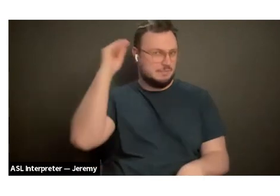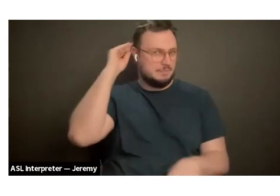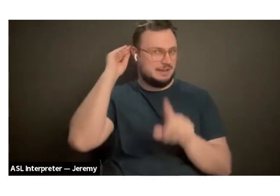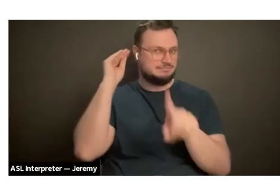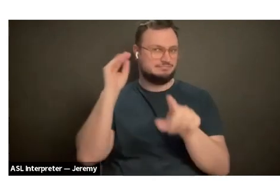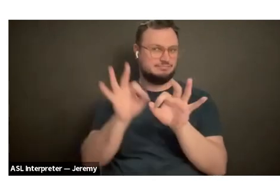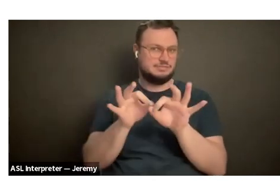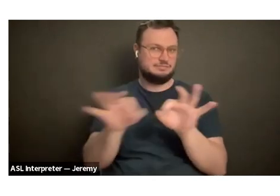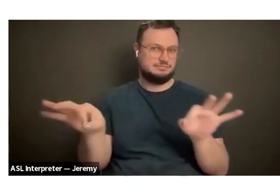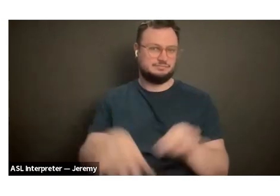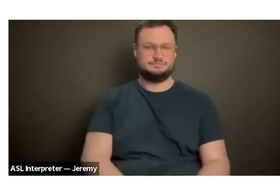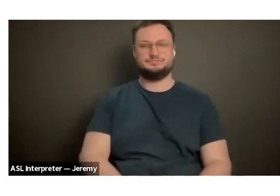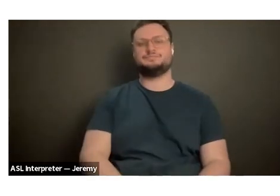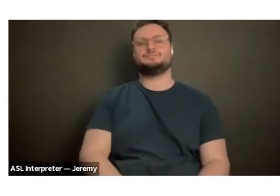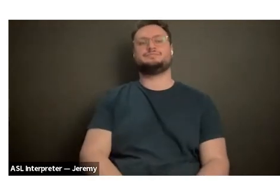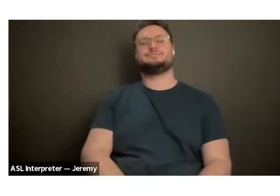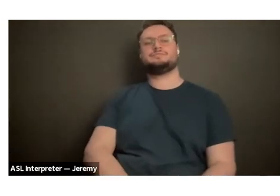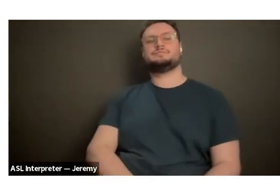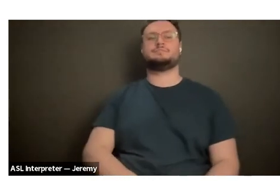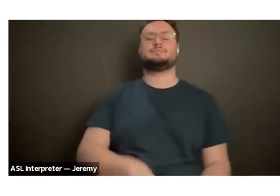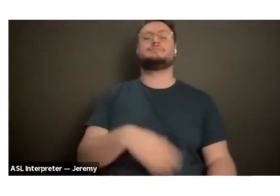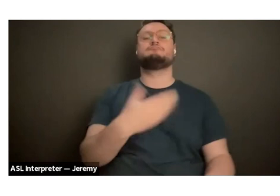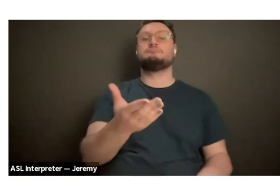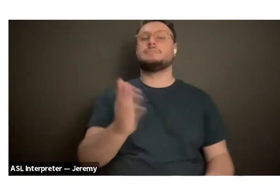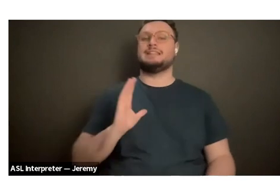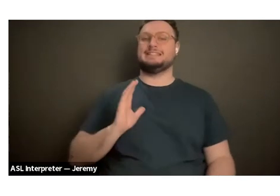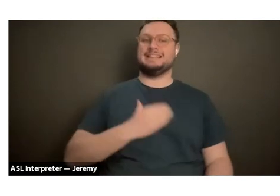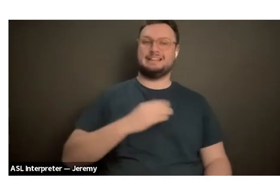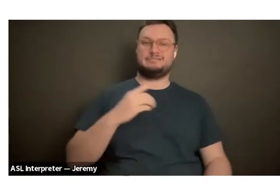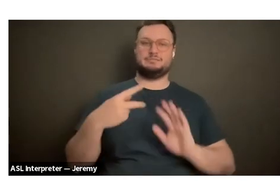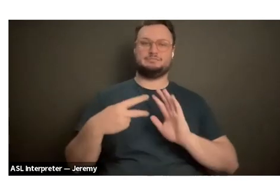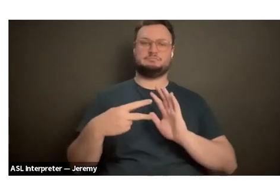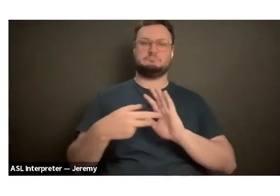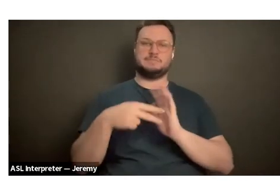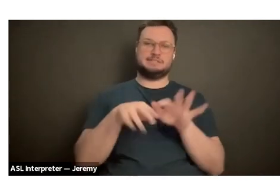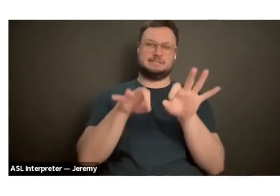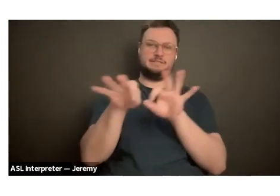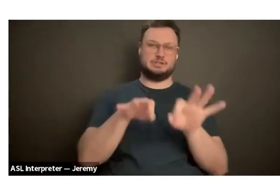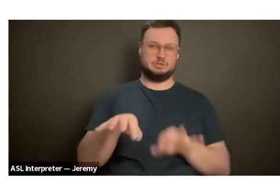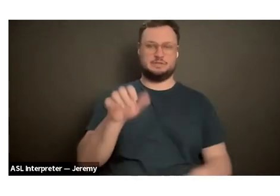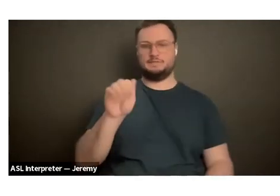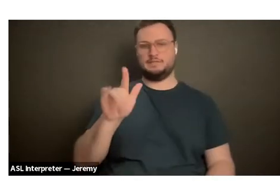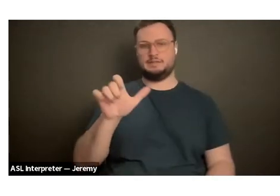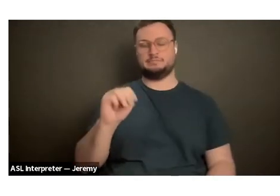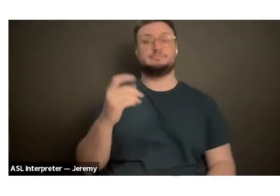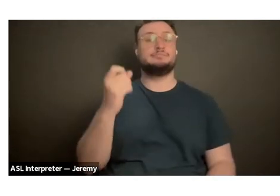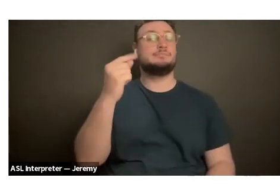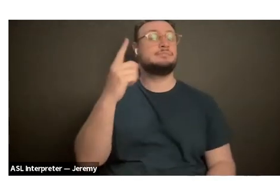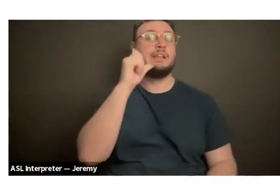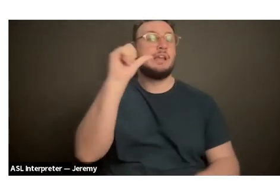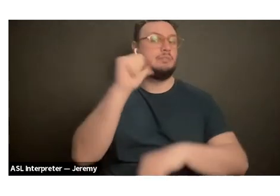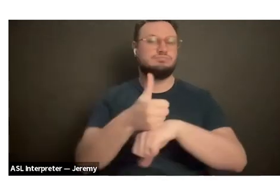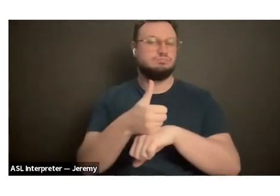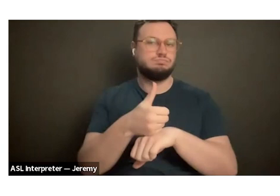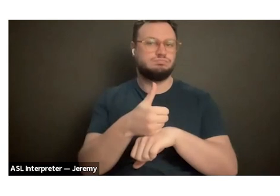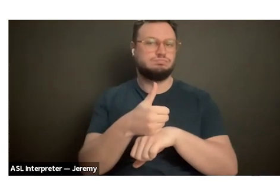So I wanted to highlight this definition of ableism, which is the working definition of ableism, and this